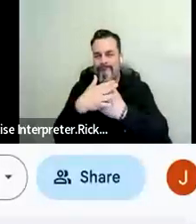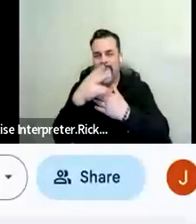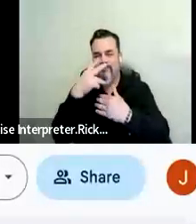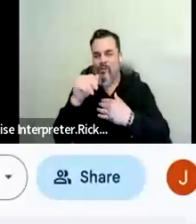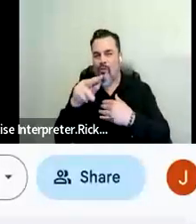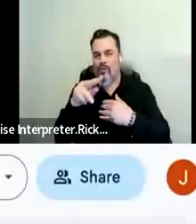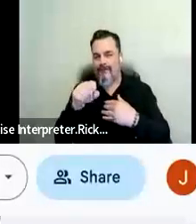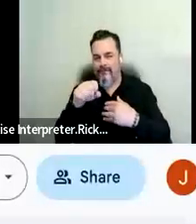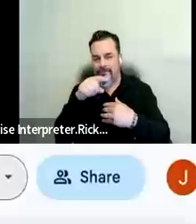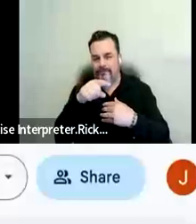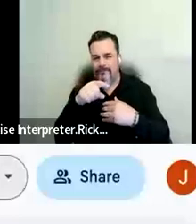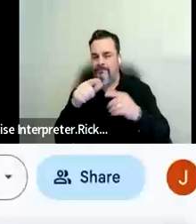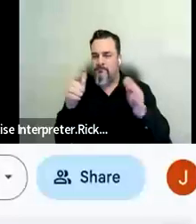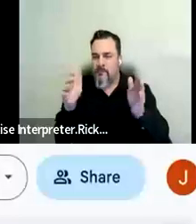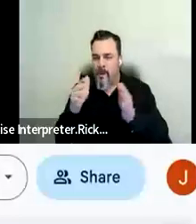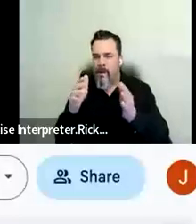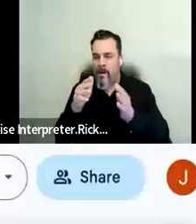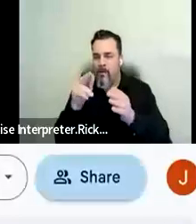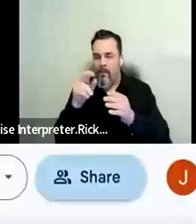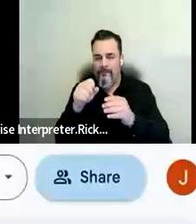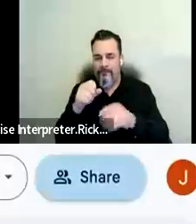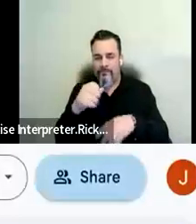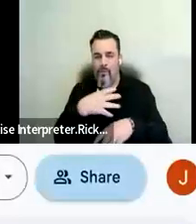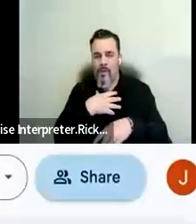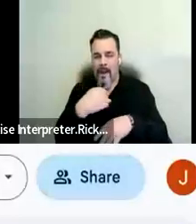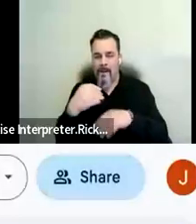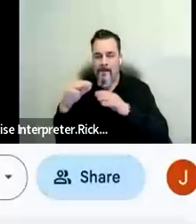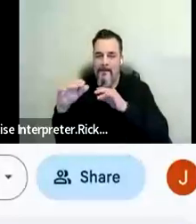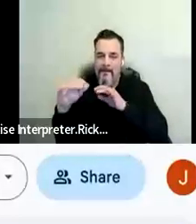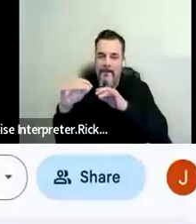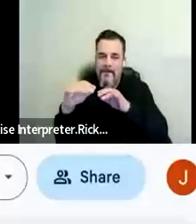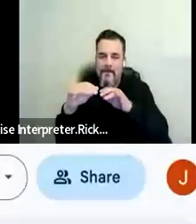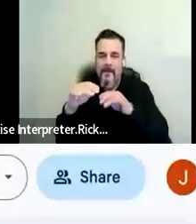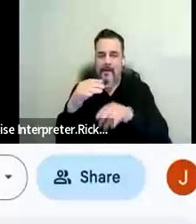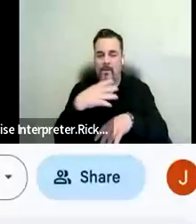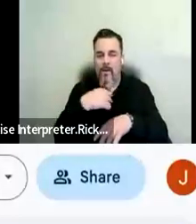are small. There's white foam, but it is a thin line.